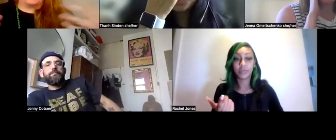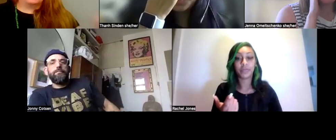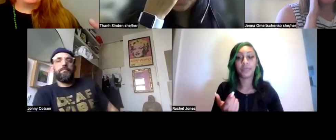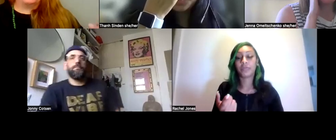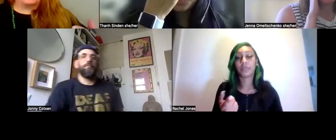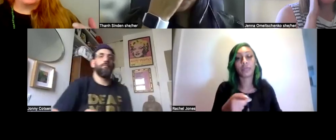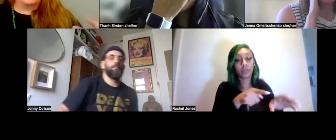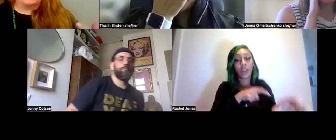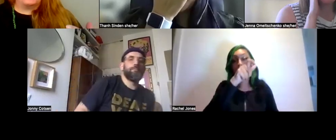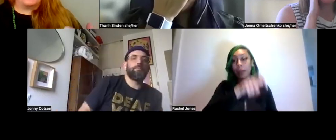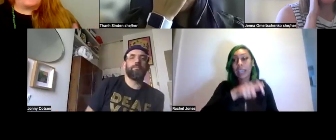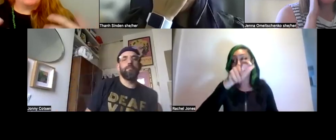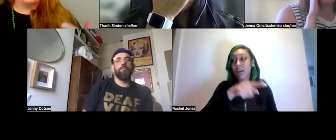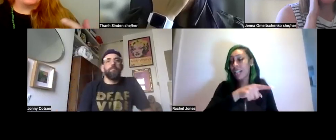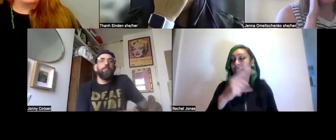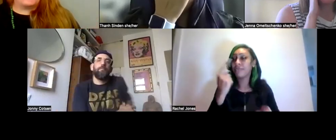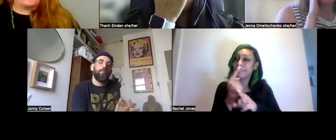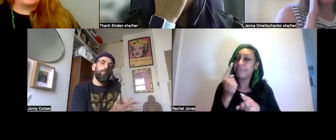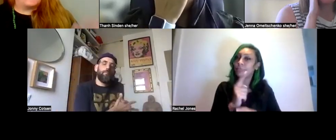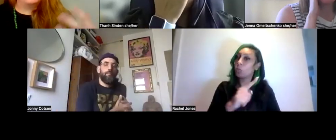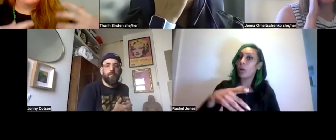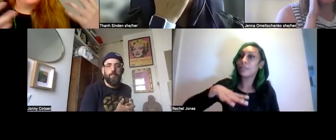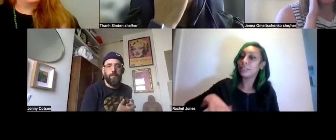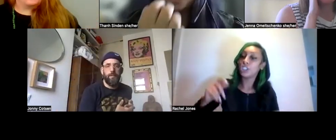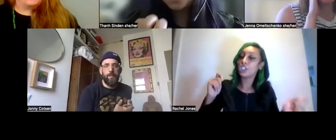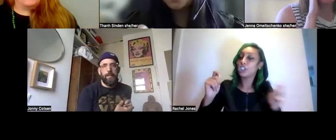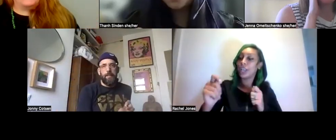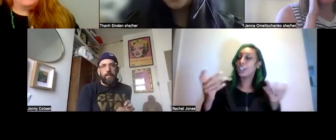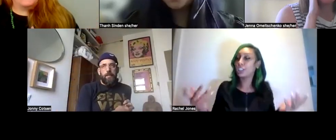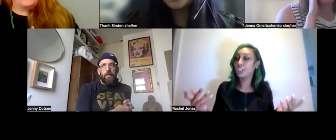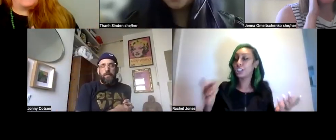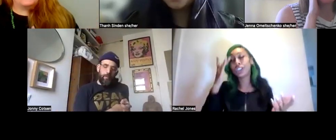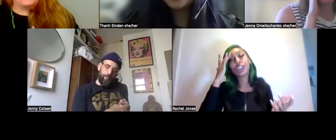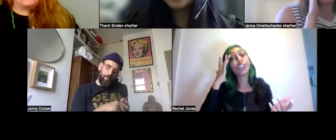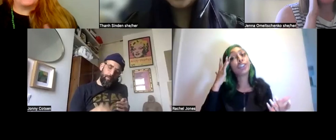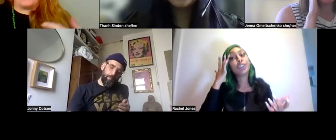young people are talking to you about what needs to change? How do you facilitate that within the